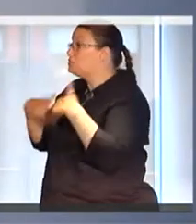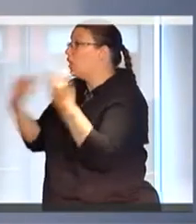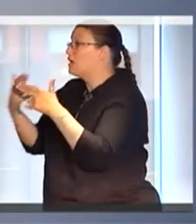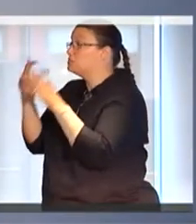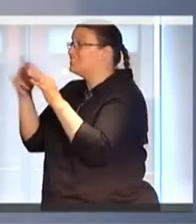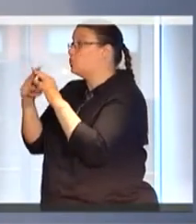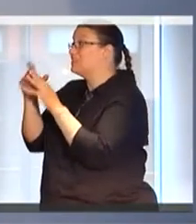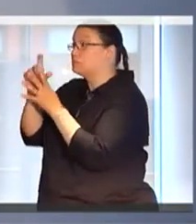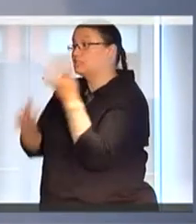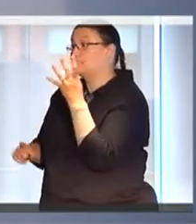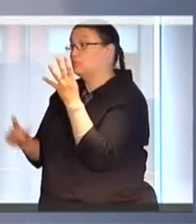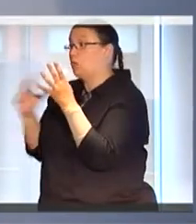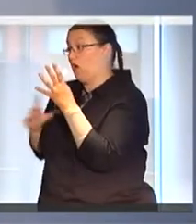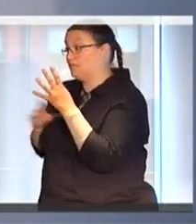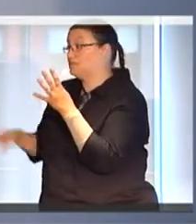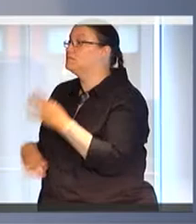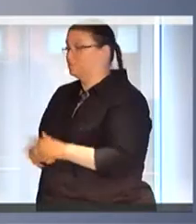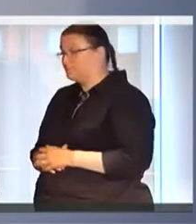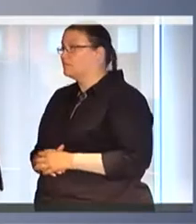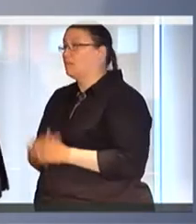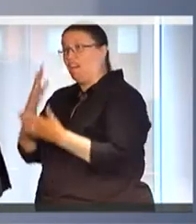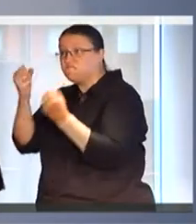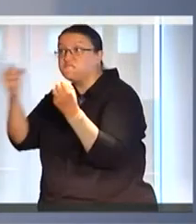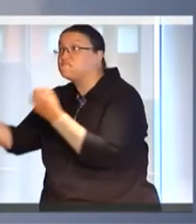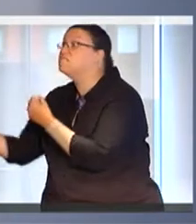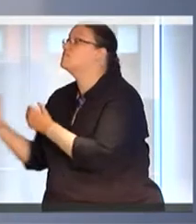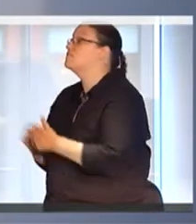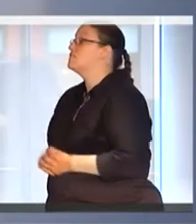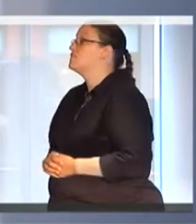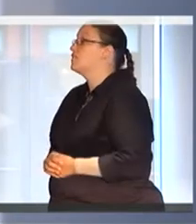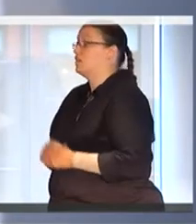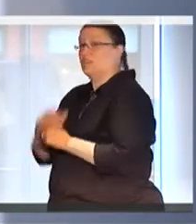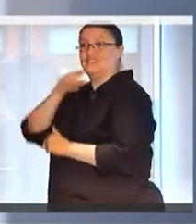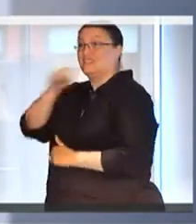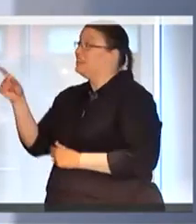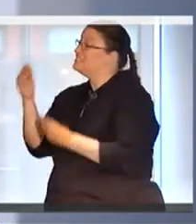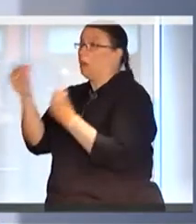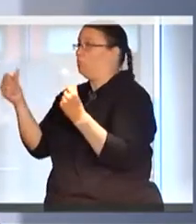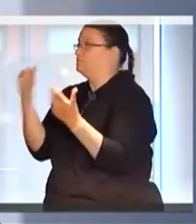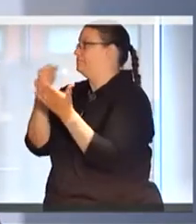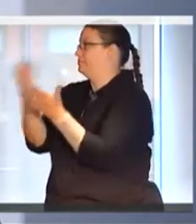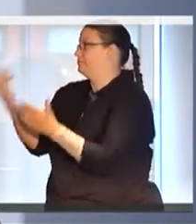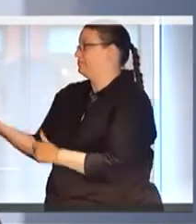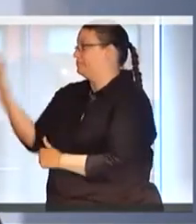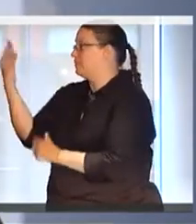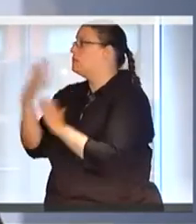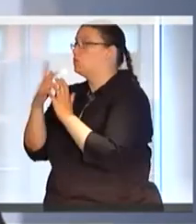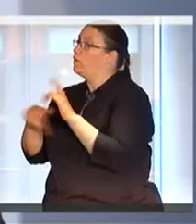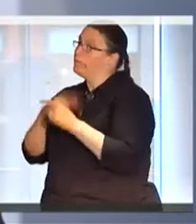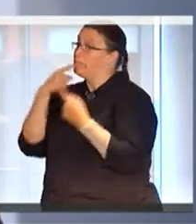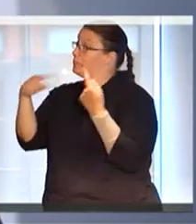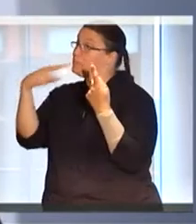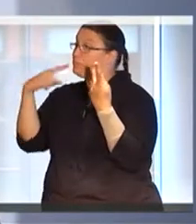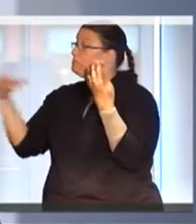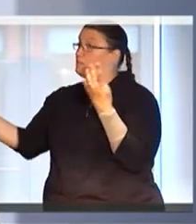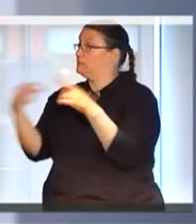requirements. This work has resulted in the issuing of a number of directions to comply, and perhaps more importantly, we